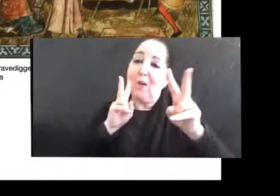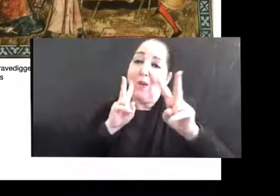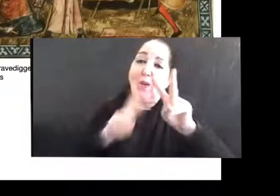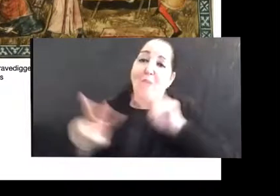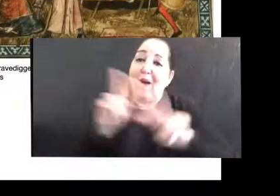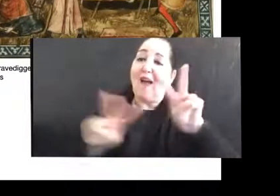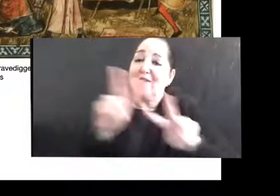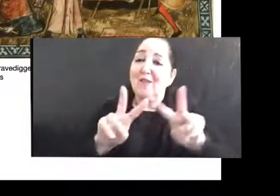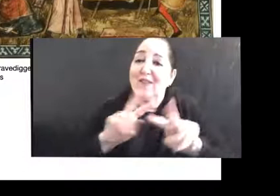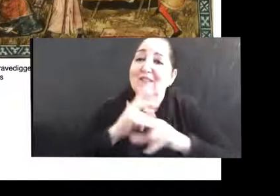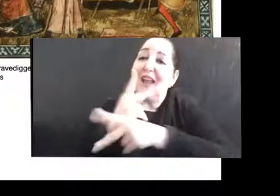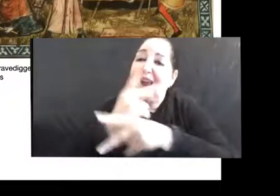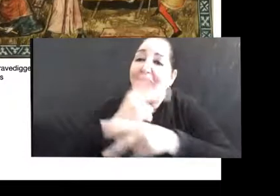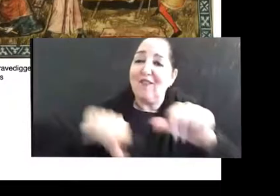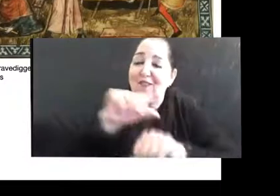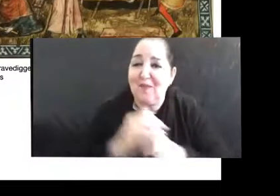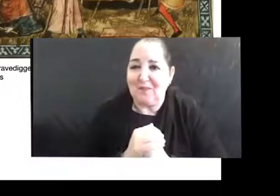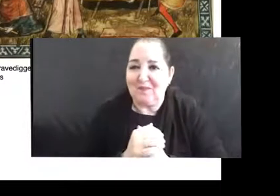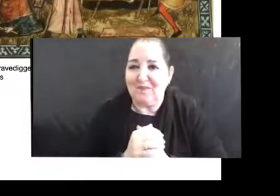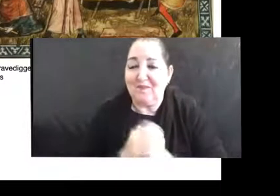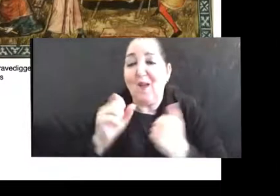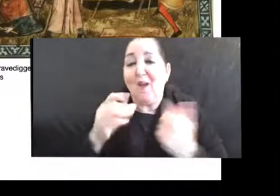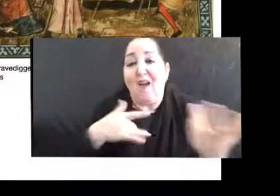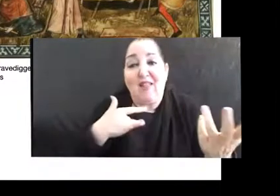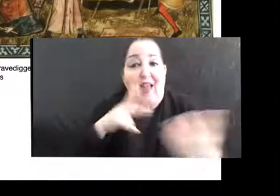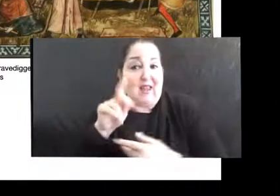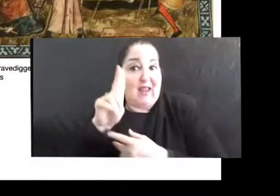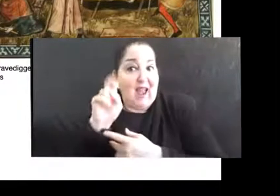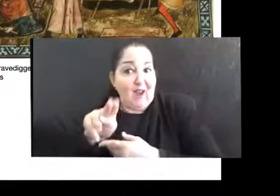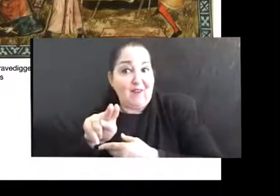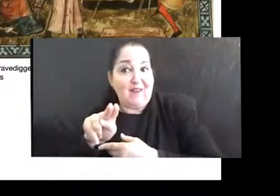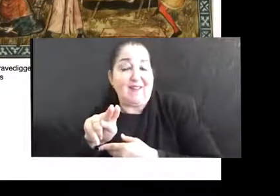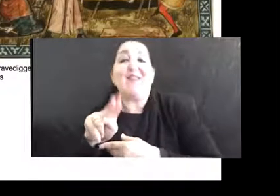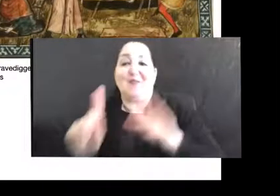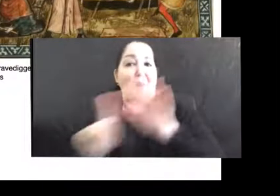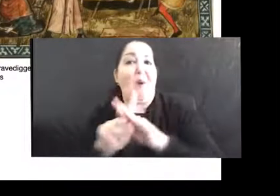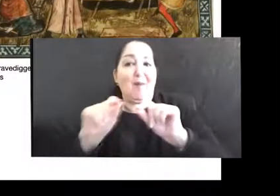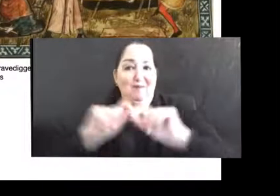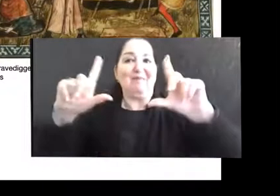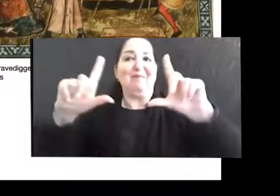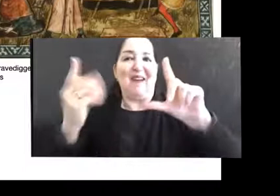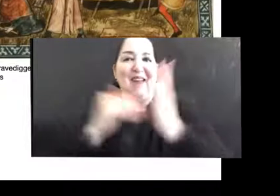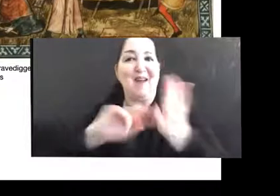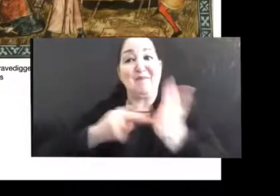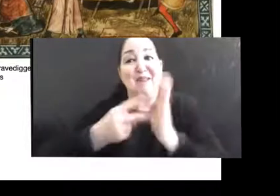after each other. So I feel like Carin came back on screen, that means I'm